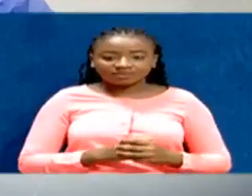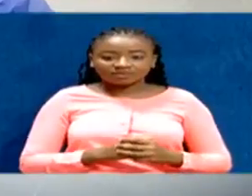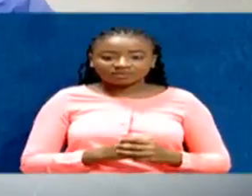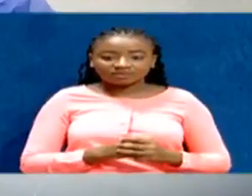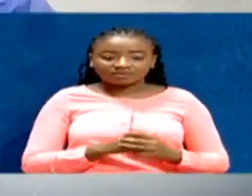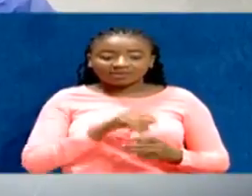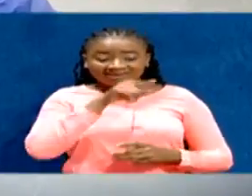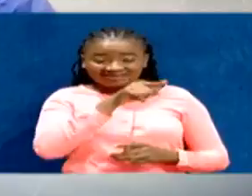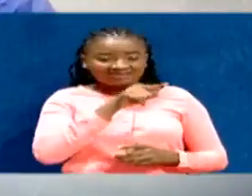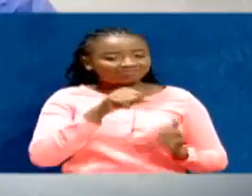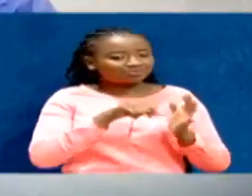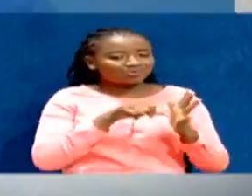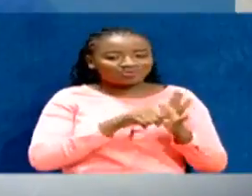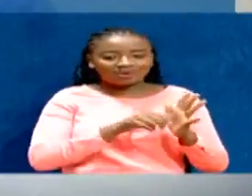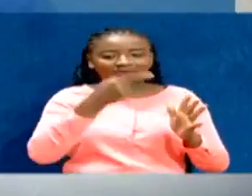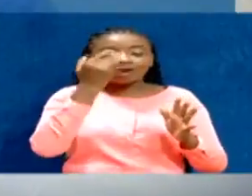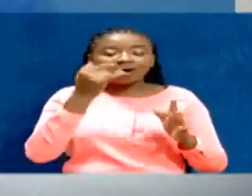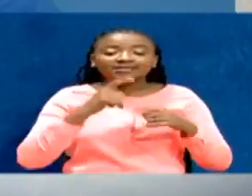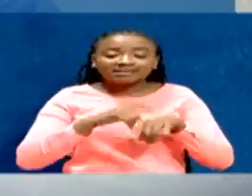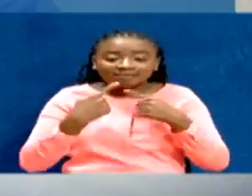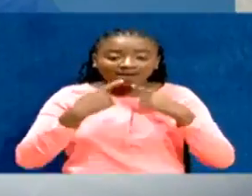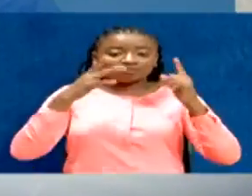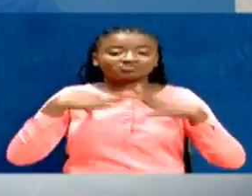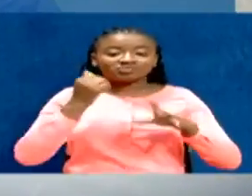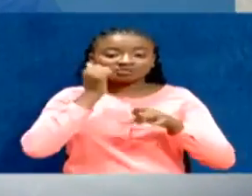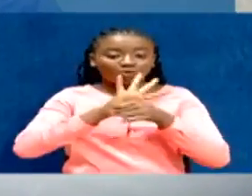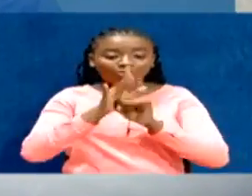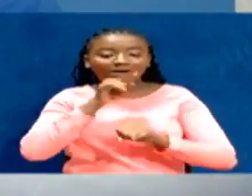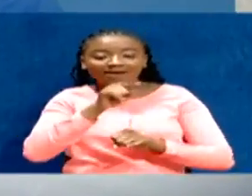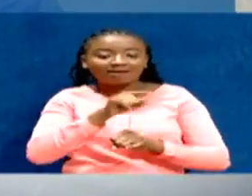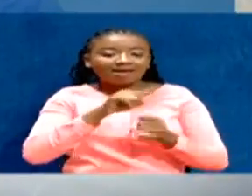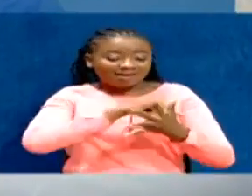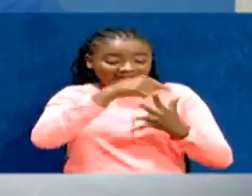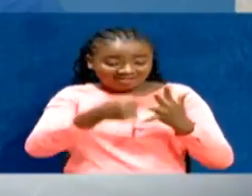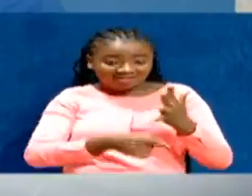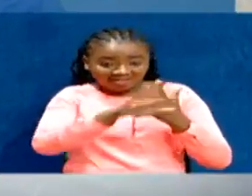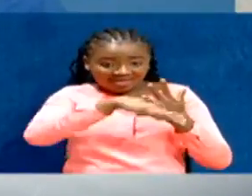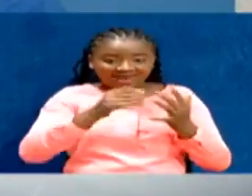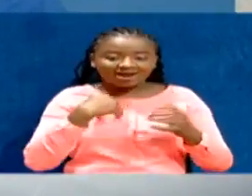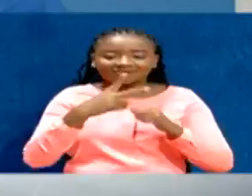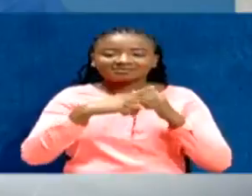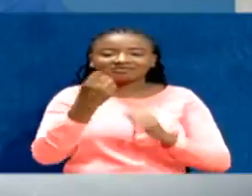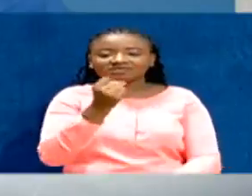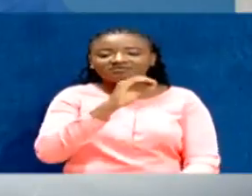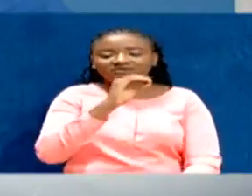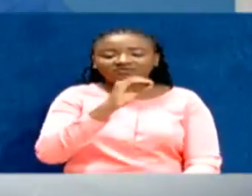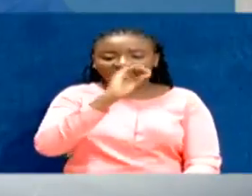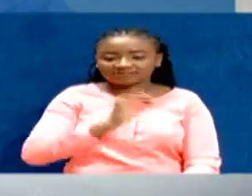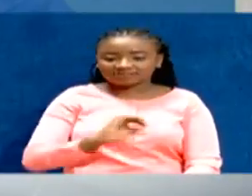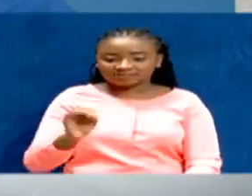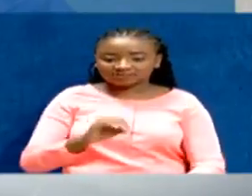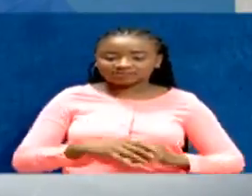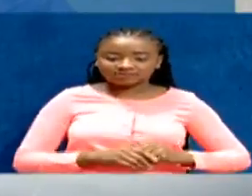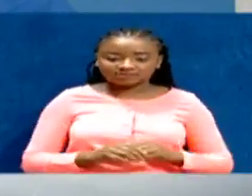accounted for 70% of all new infections in the country. By the end of April, this zone accounted for 24.8% of all